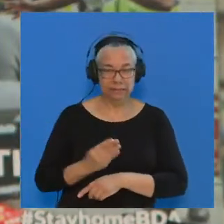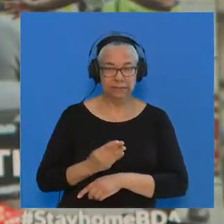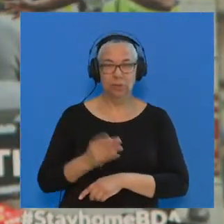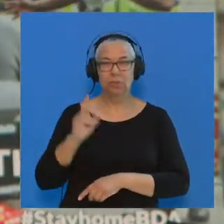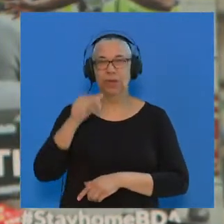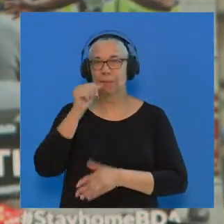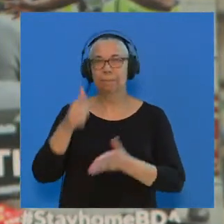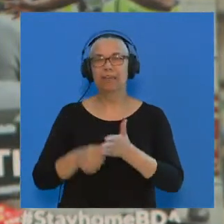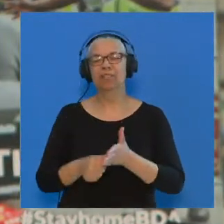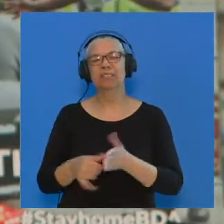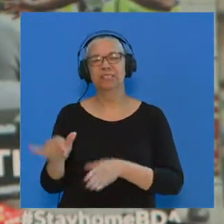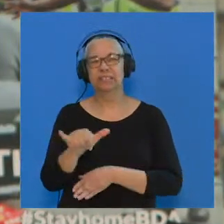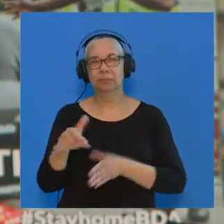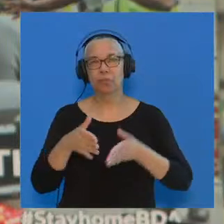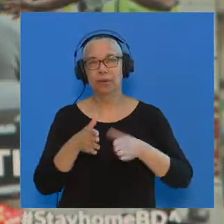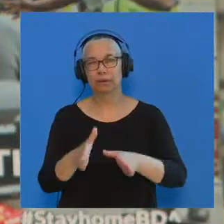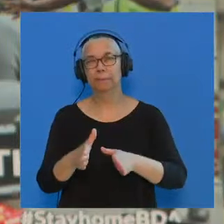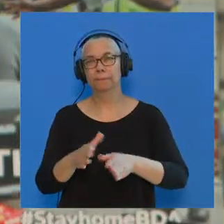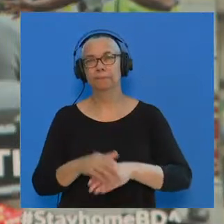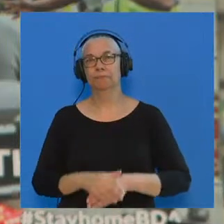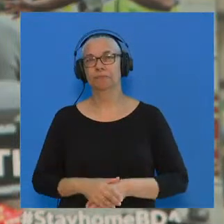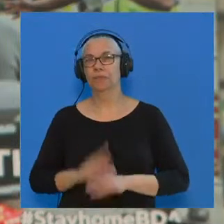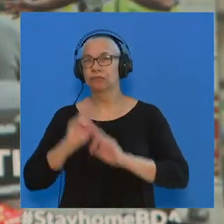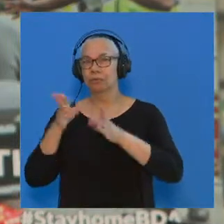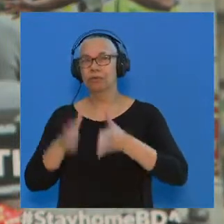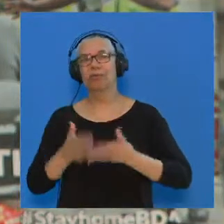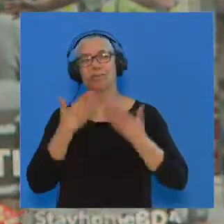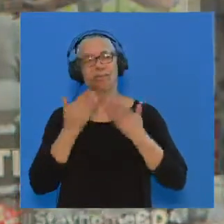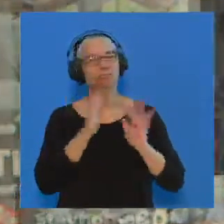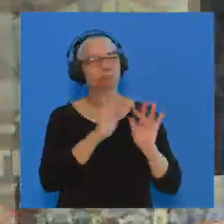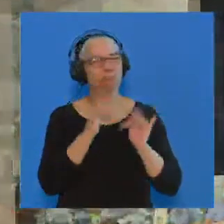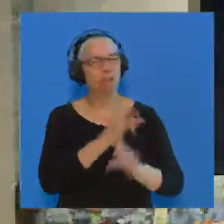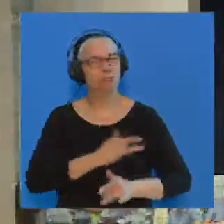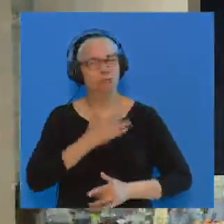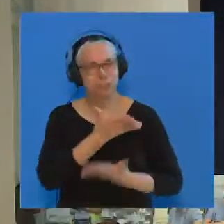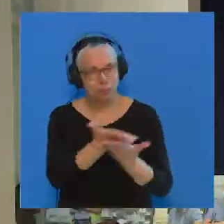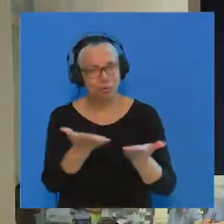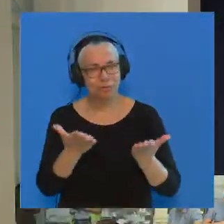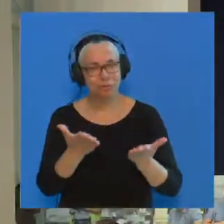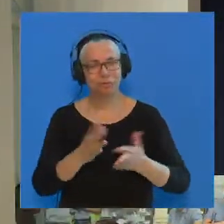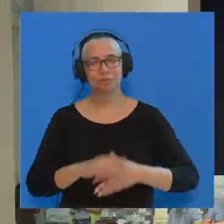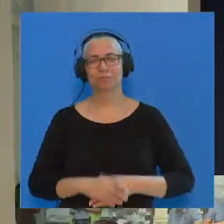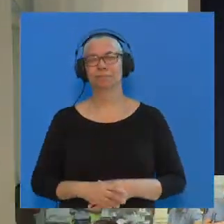that means as well. Thank you very much. I appreciate all of you. Thank you, sir.